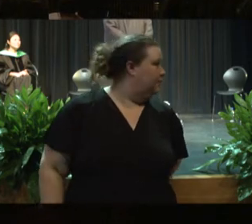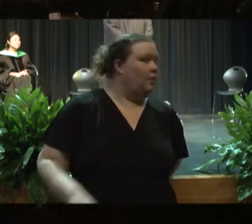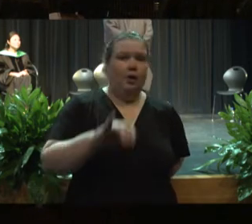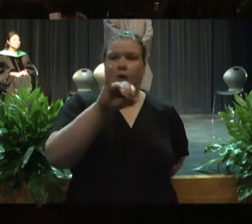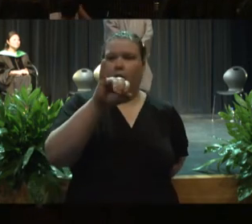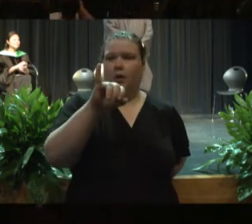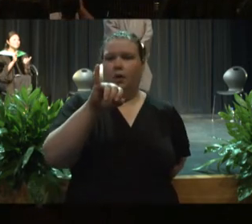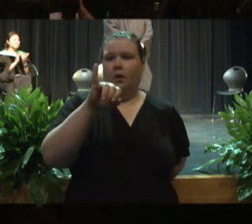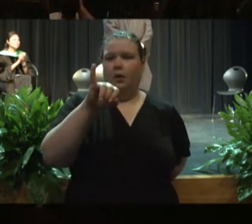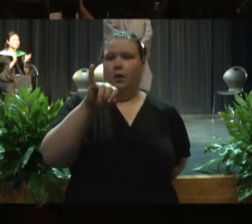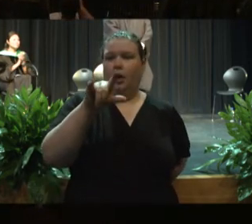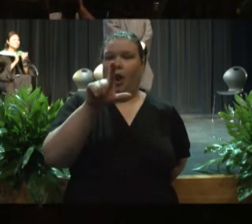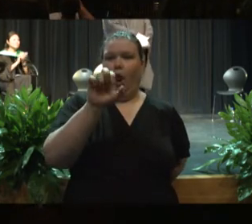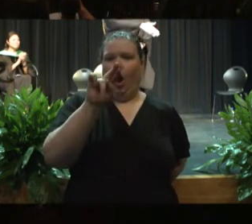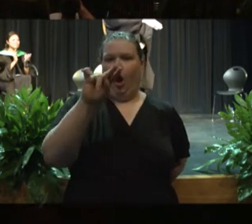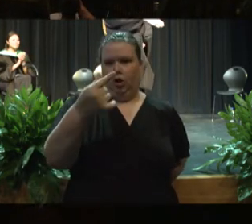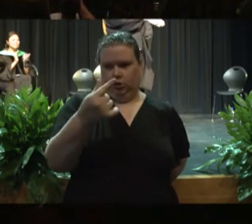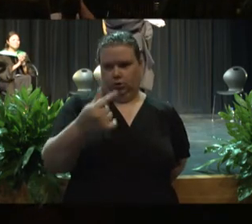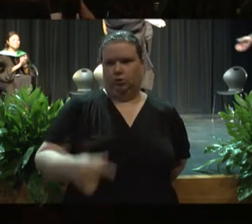Christy Long.